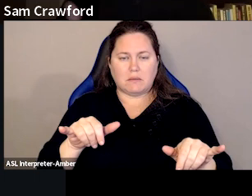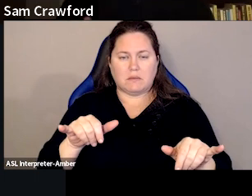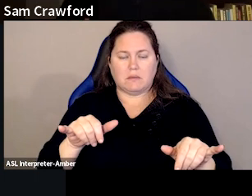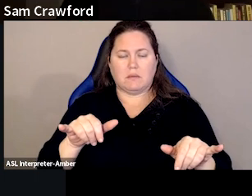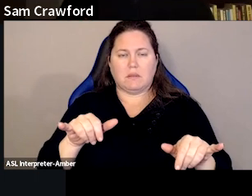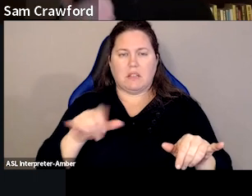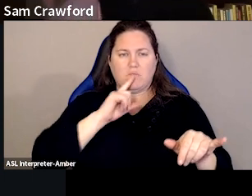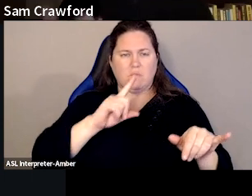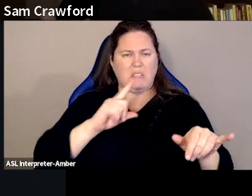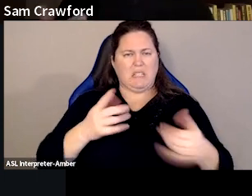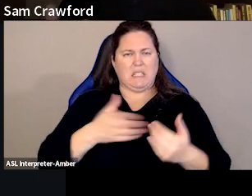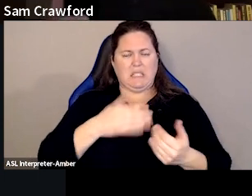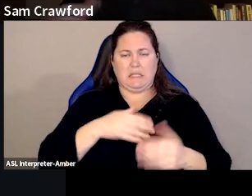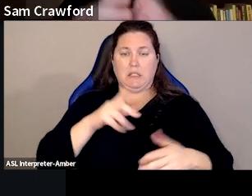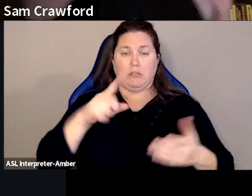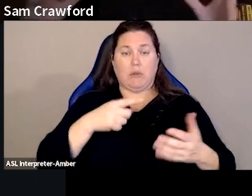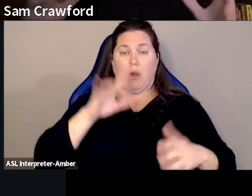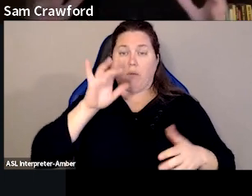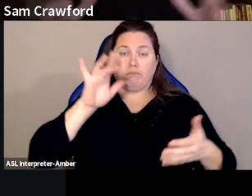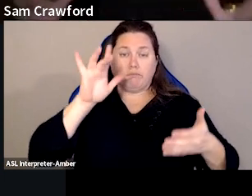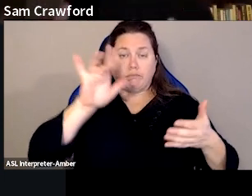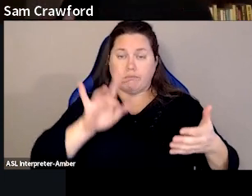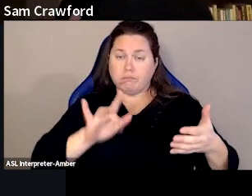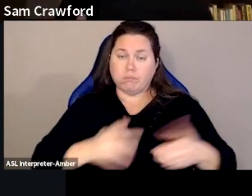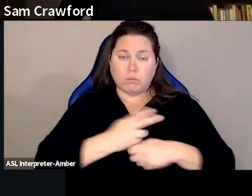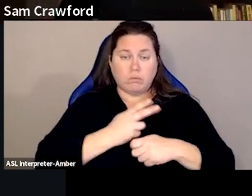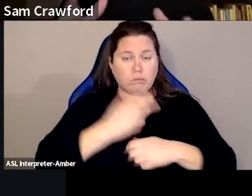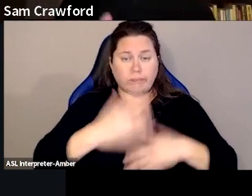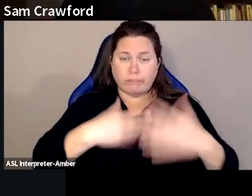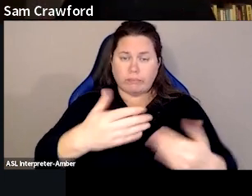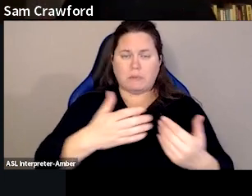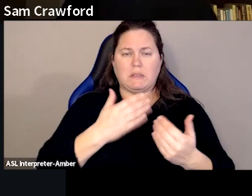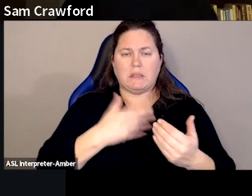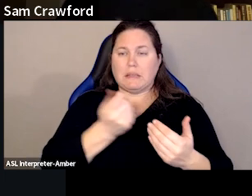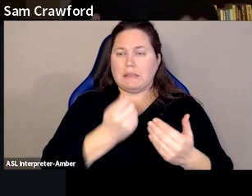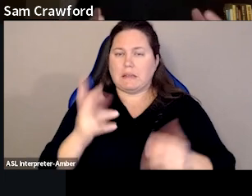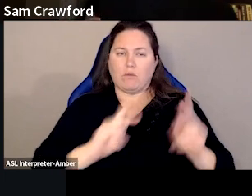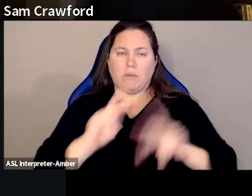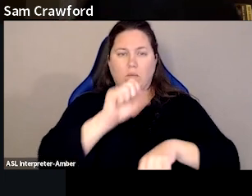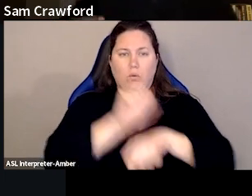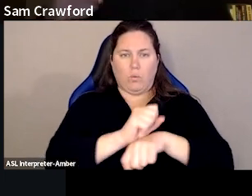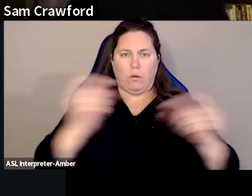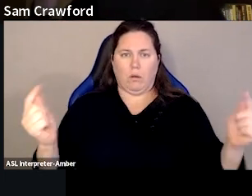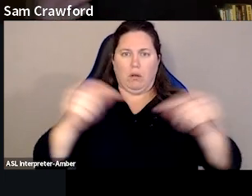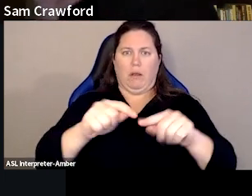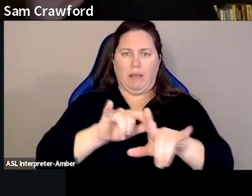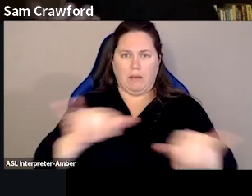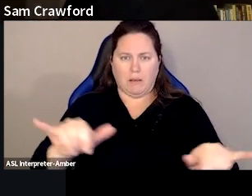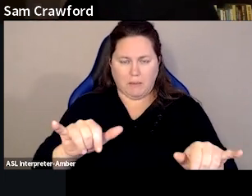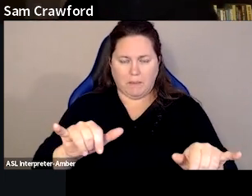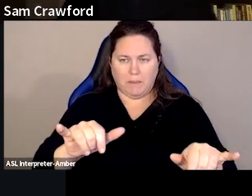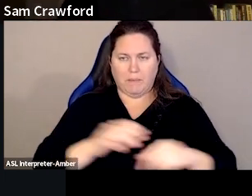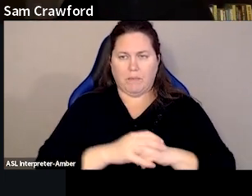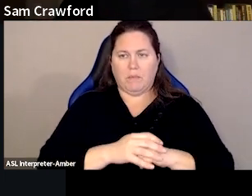it's easy to learn, and it allows for multiple people working on different things at the same time without the need for